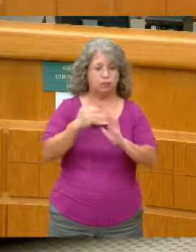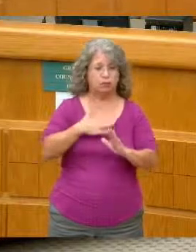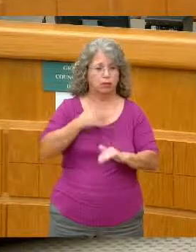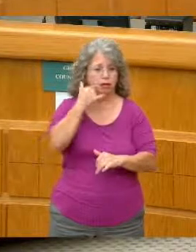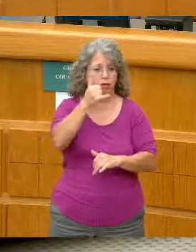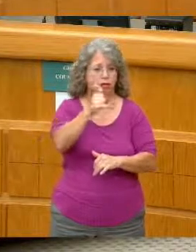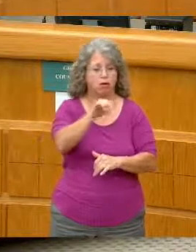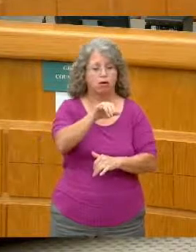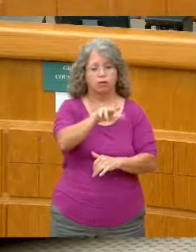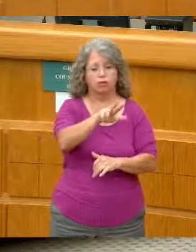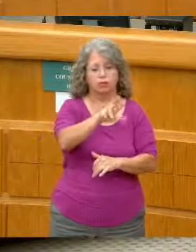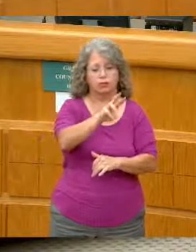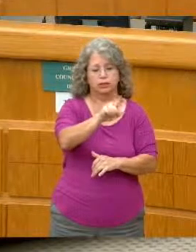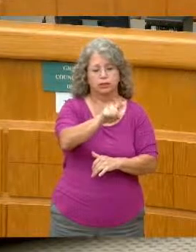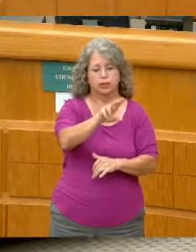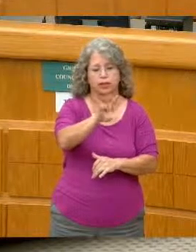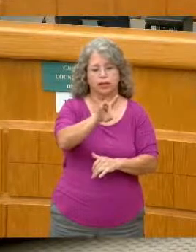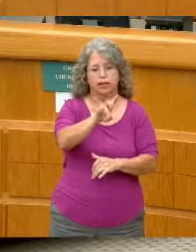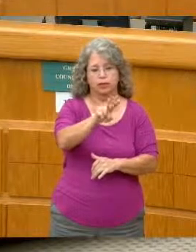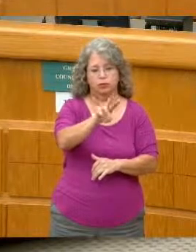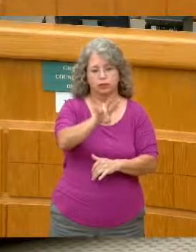call our hotline at